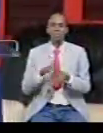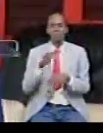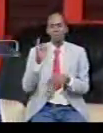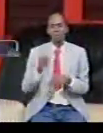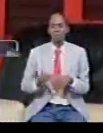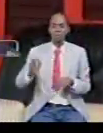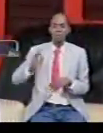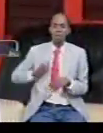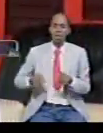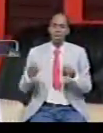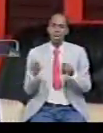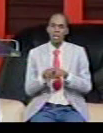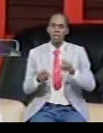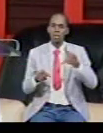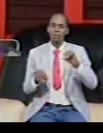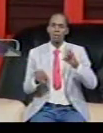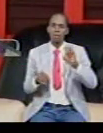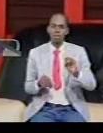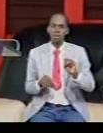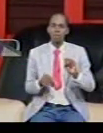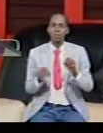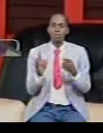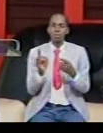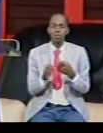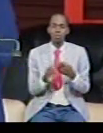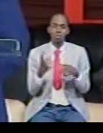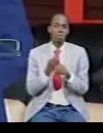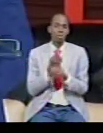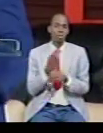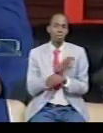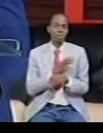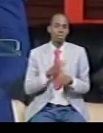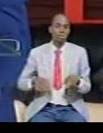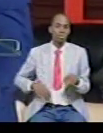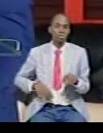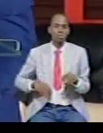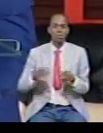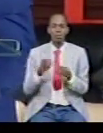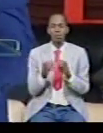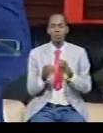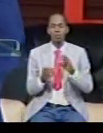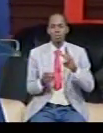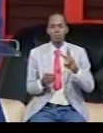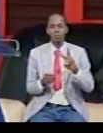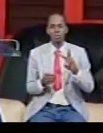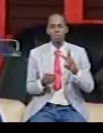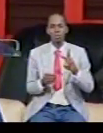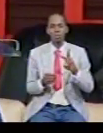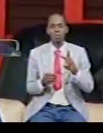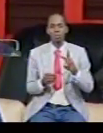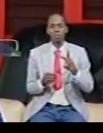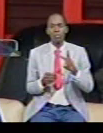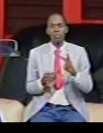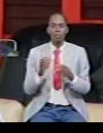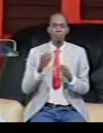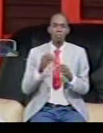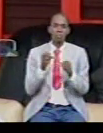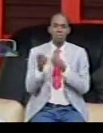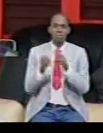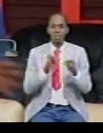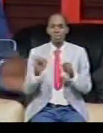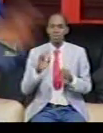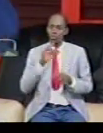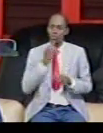as loss to win Christ. Number two, contending earnestly by grace and